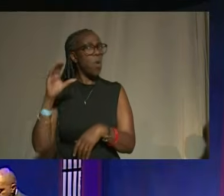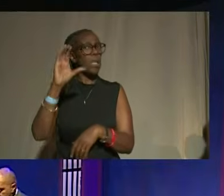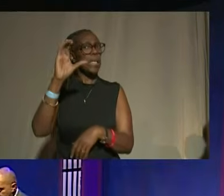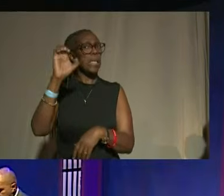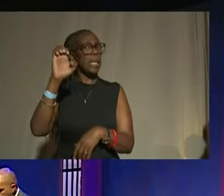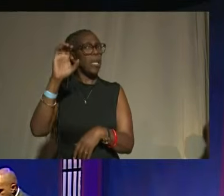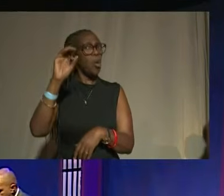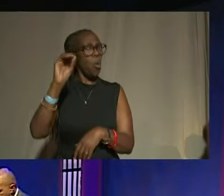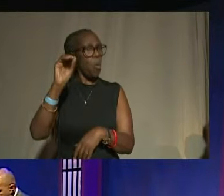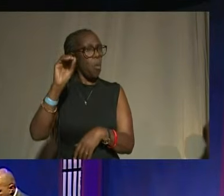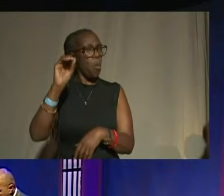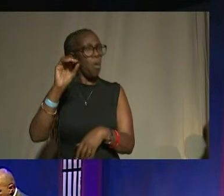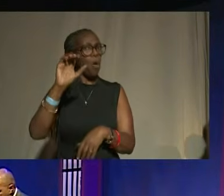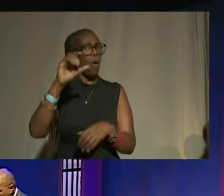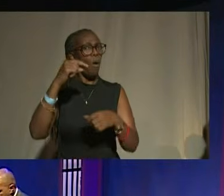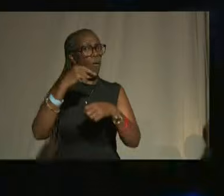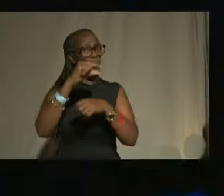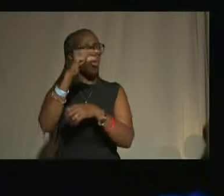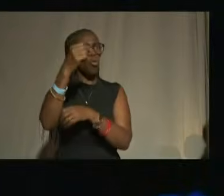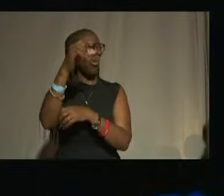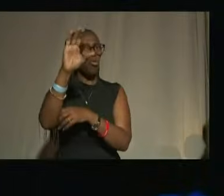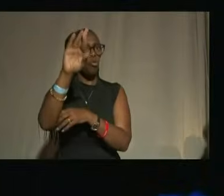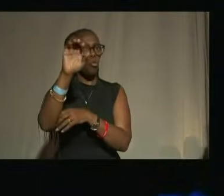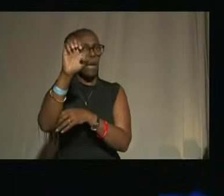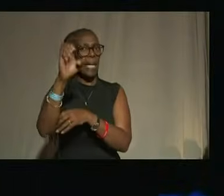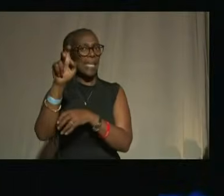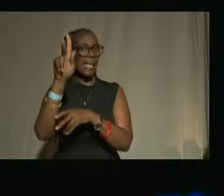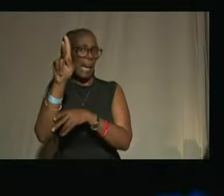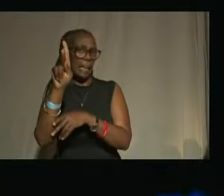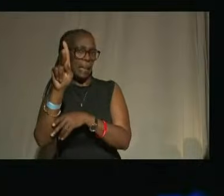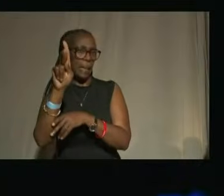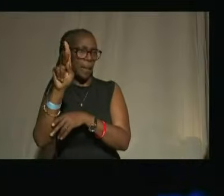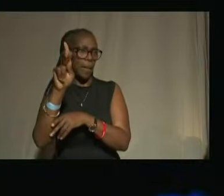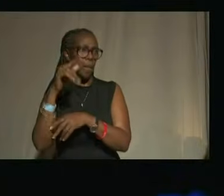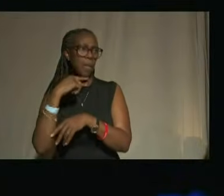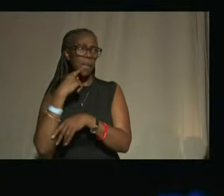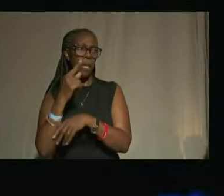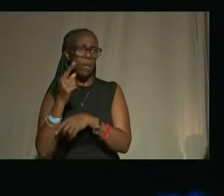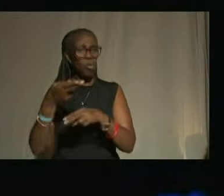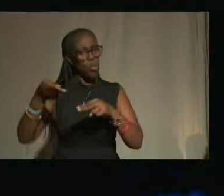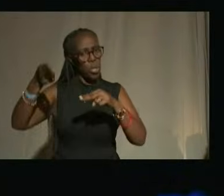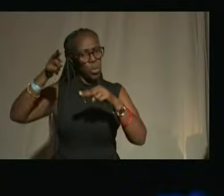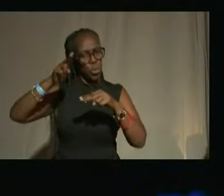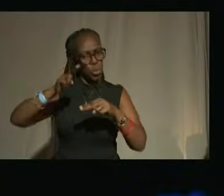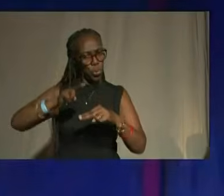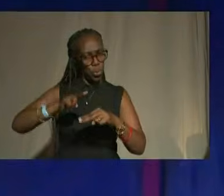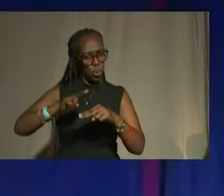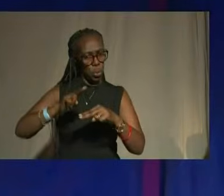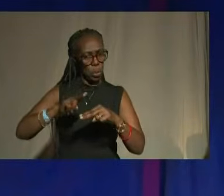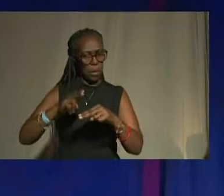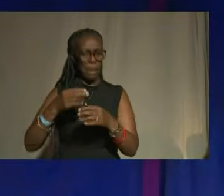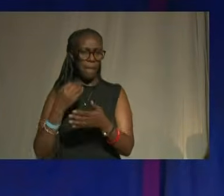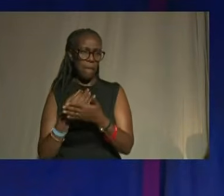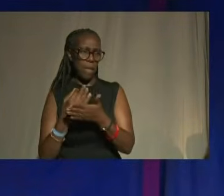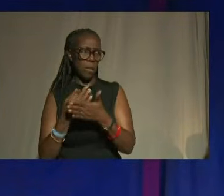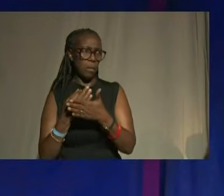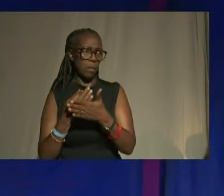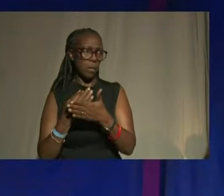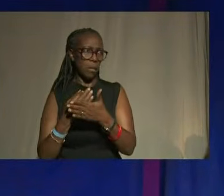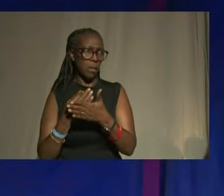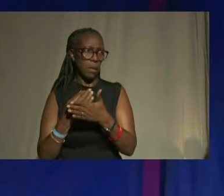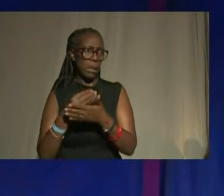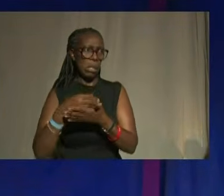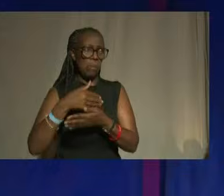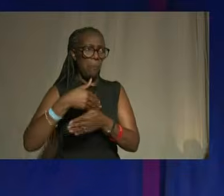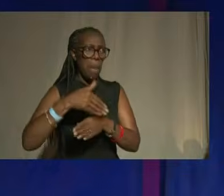Webby, consistently called on Jamaica to reduce its food importation bill by half by 2030. Given that Jamaica spends around